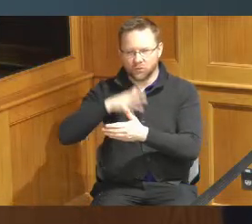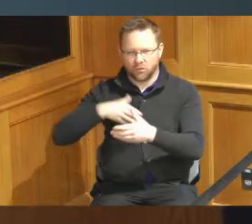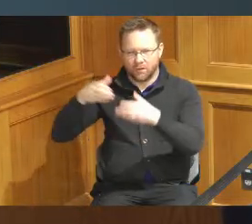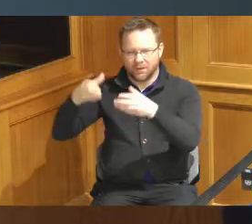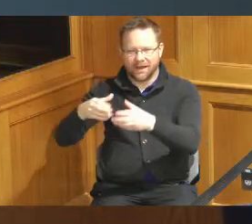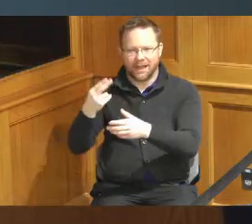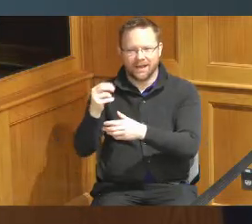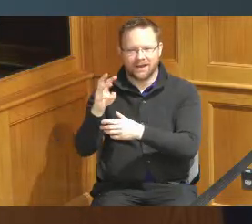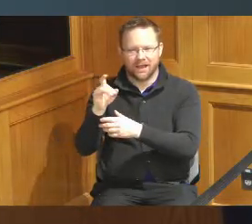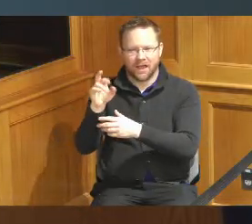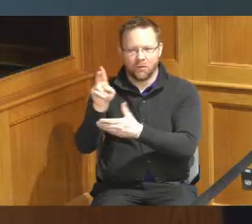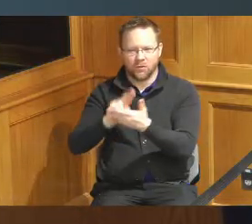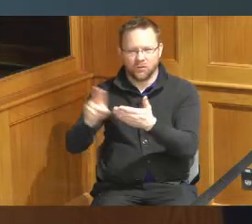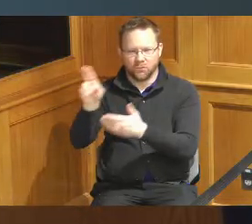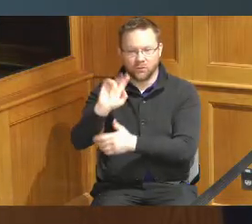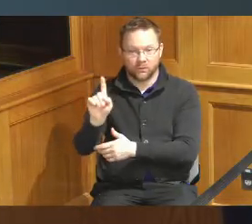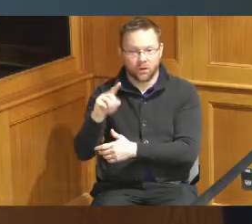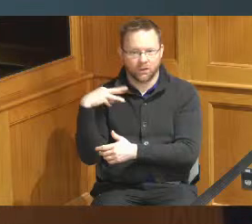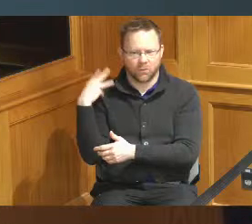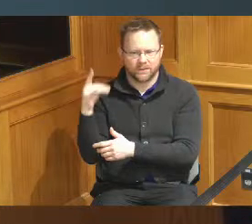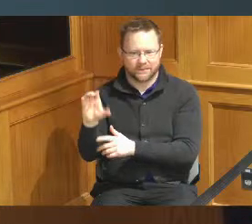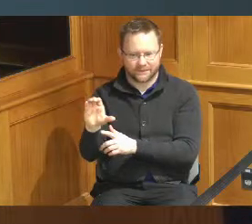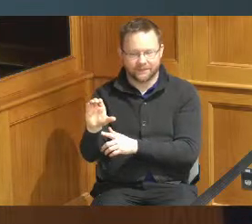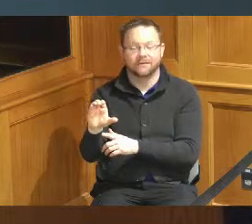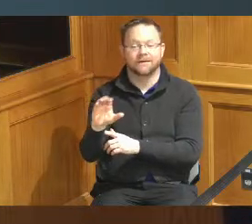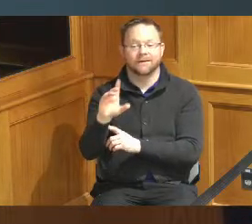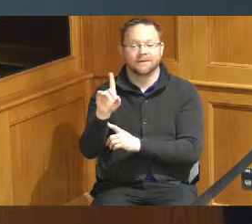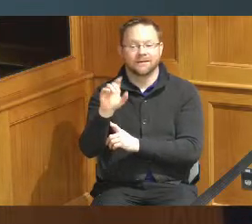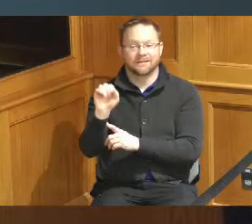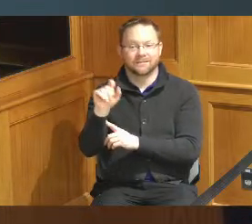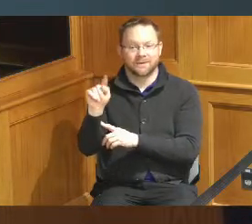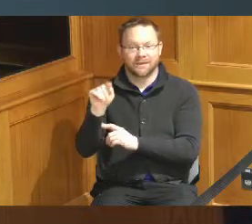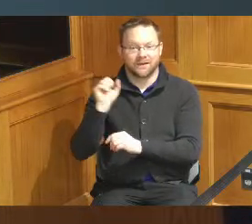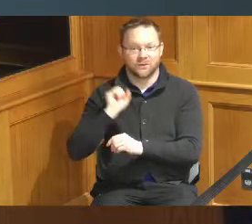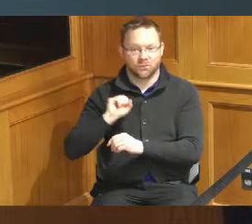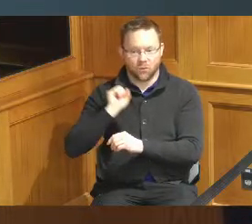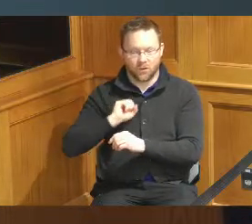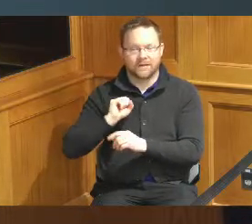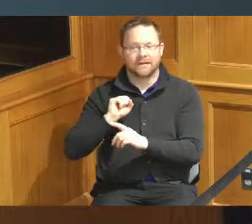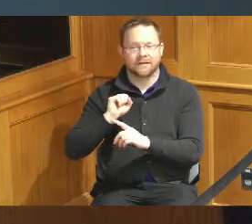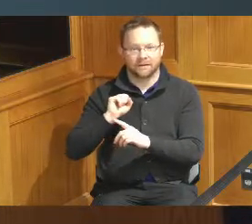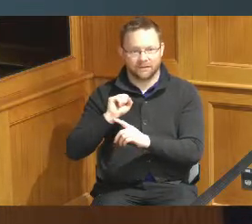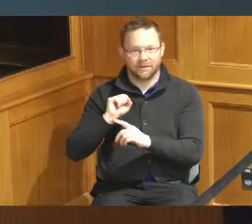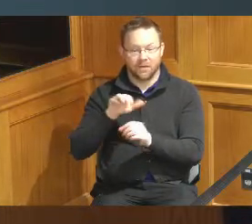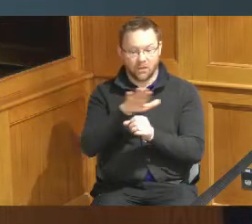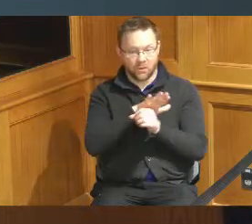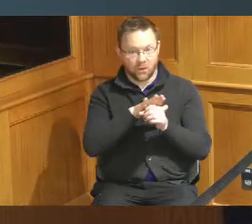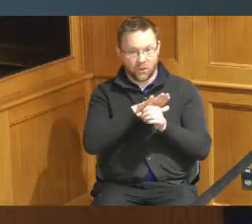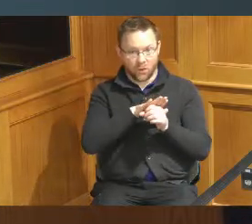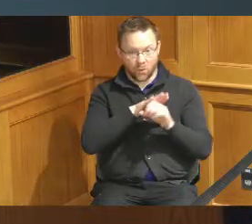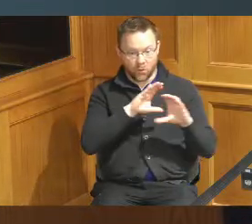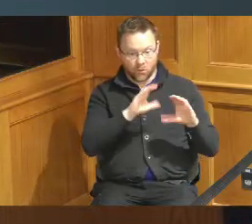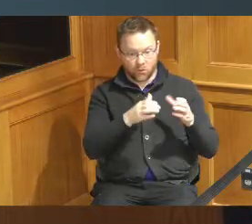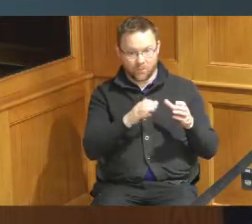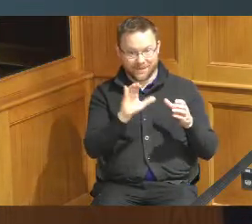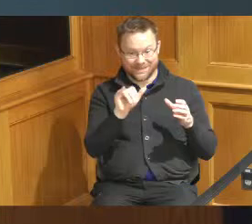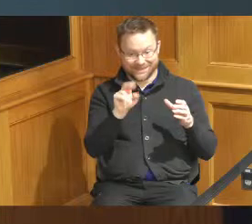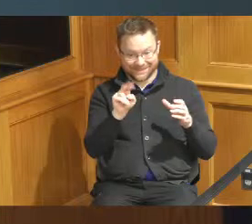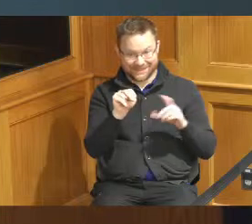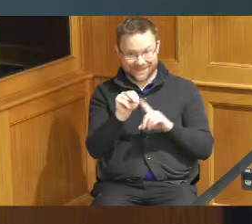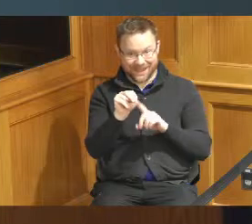Howard University in Washington, D.C. Delta Sigma Theta Sorority Incorporated's local chapter, the